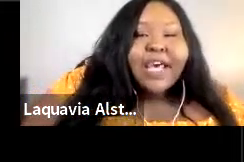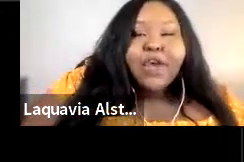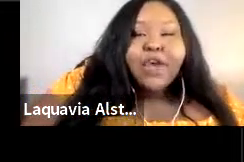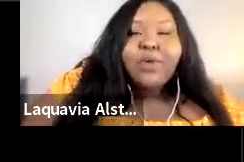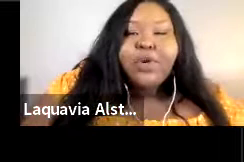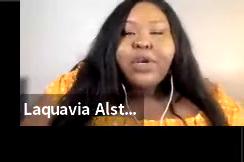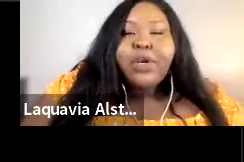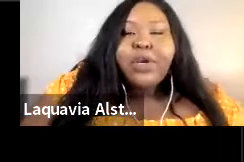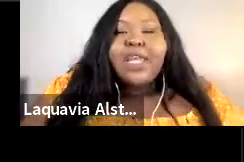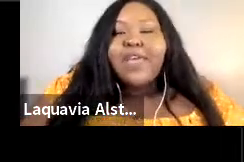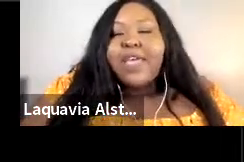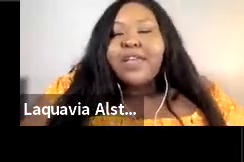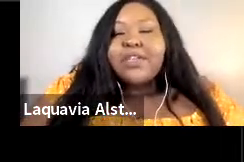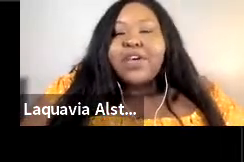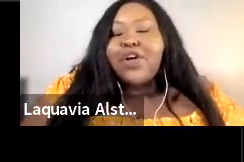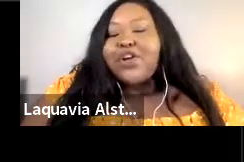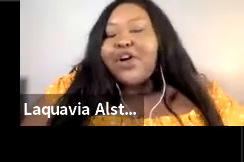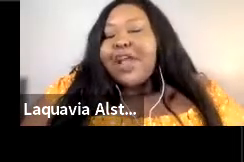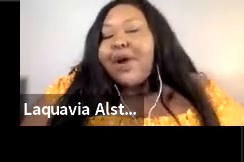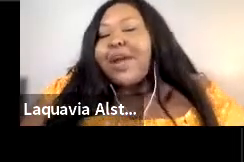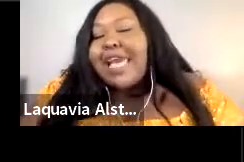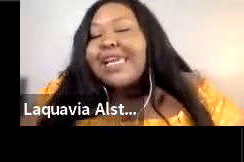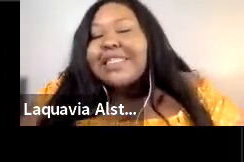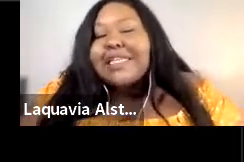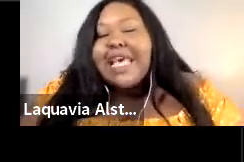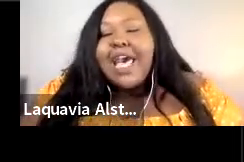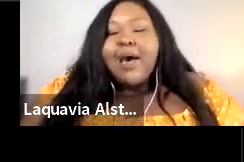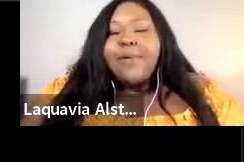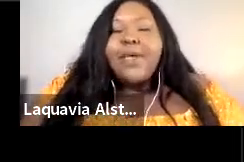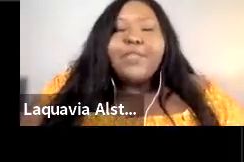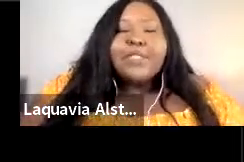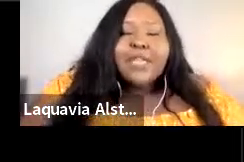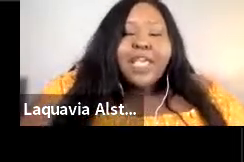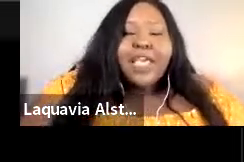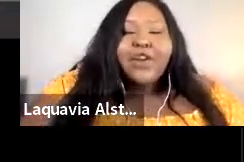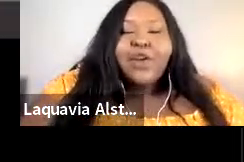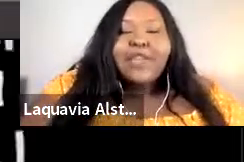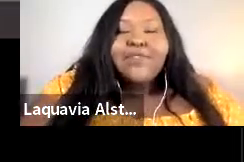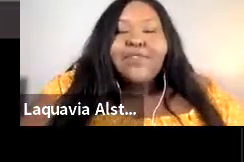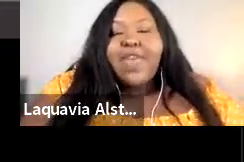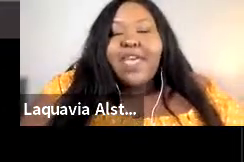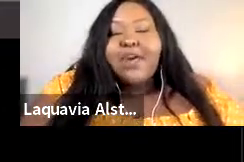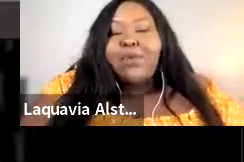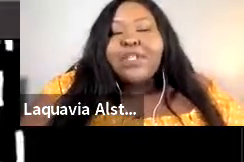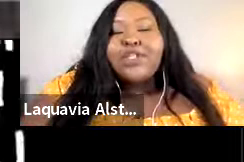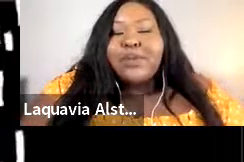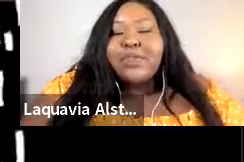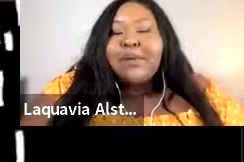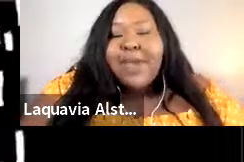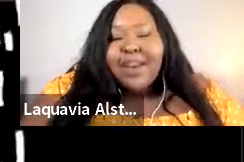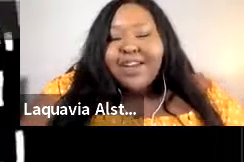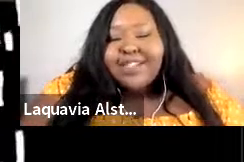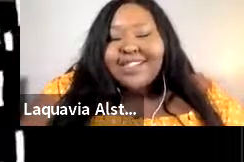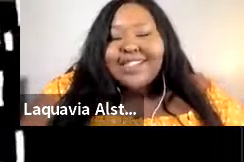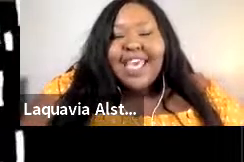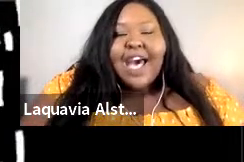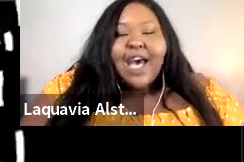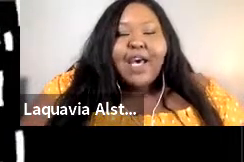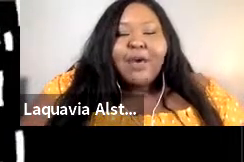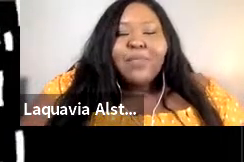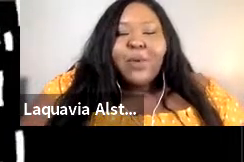was a community event called Art Hour at Night. It was an interactive event with students and